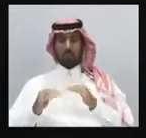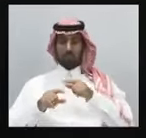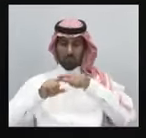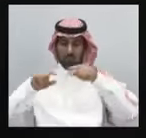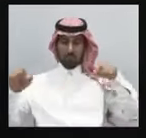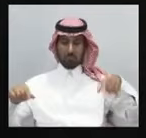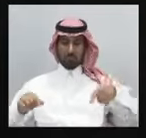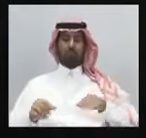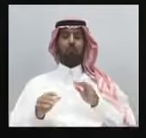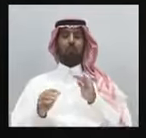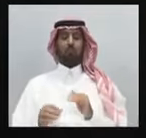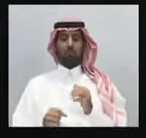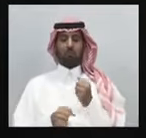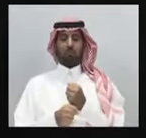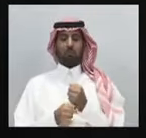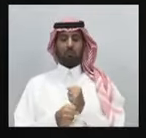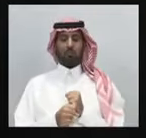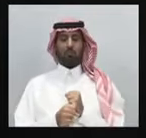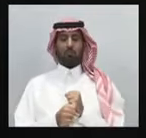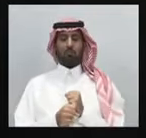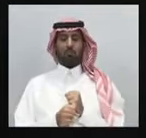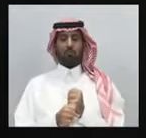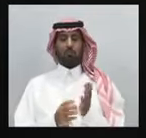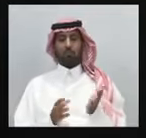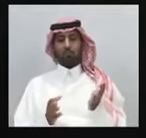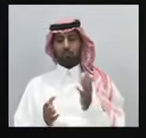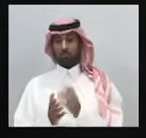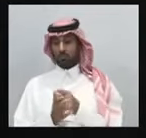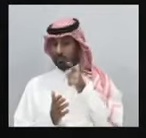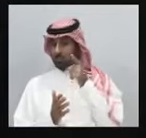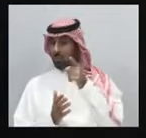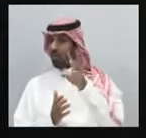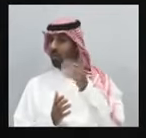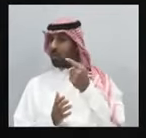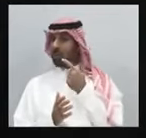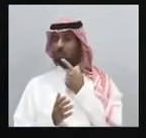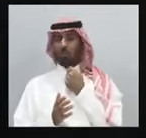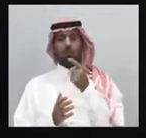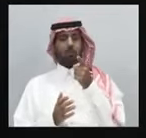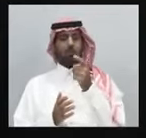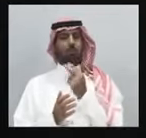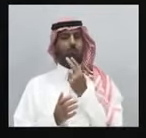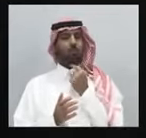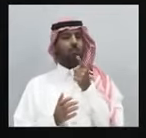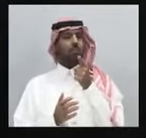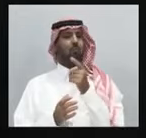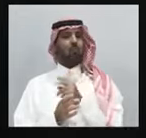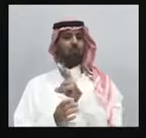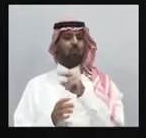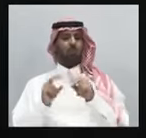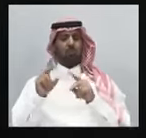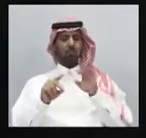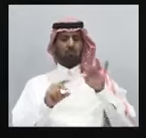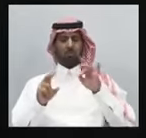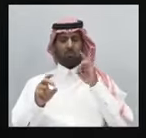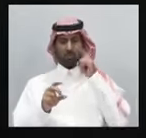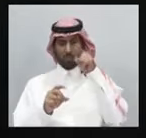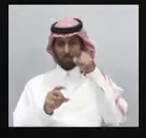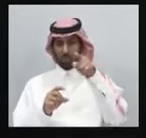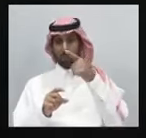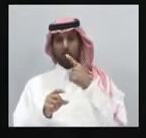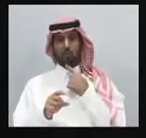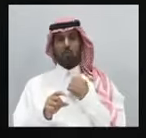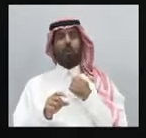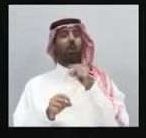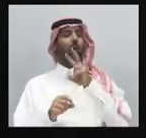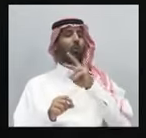work. Okay? So it depends on you. You choose the job that you would like and the job that you